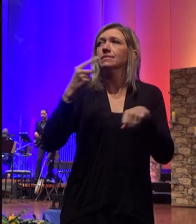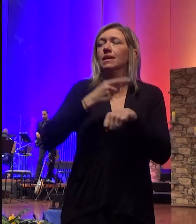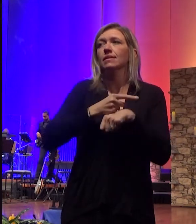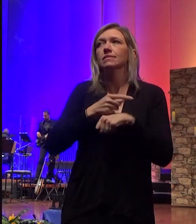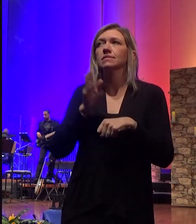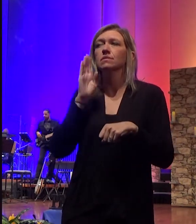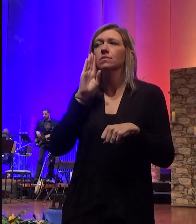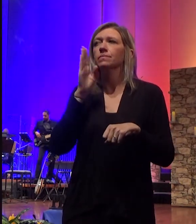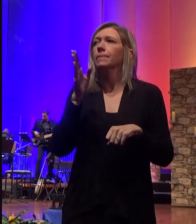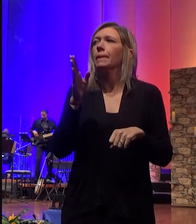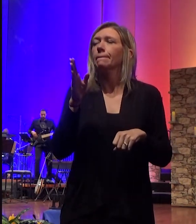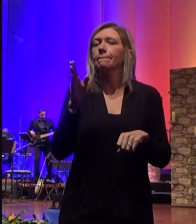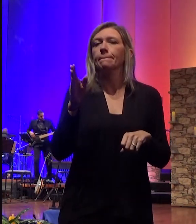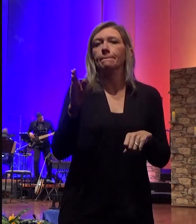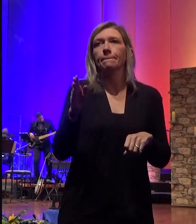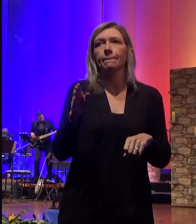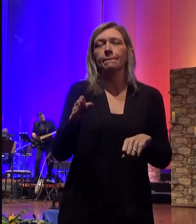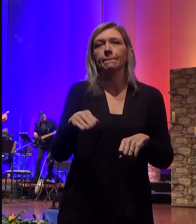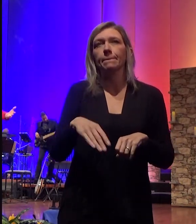brighter days.